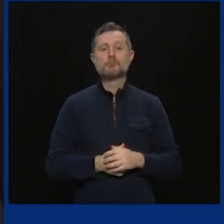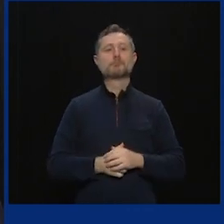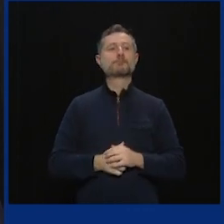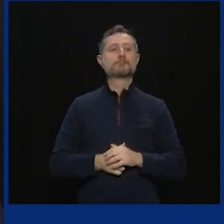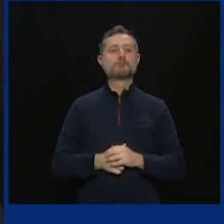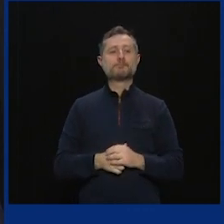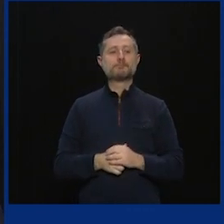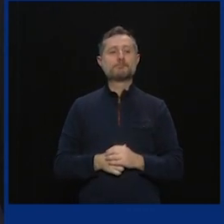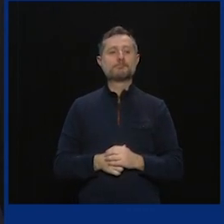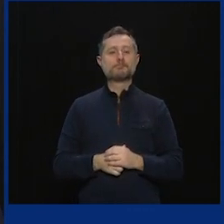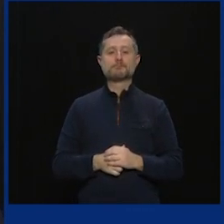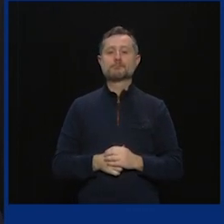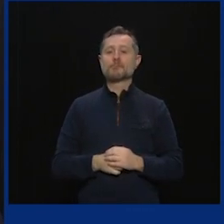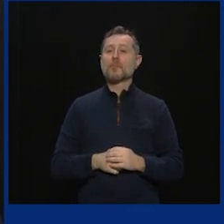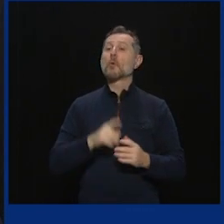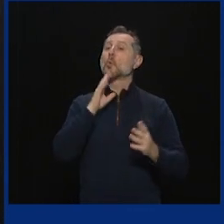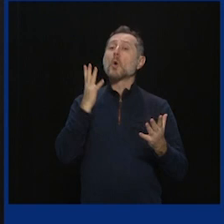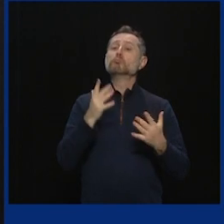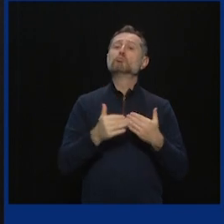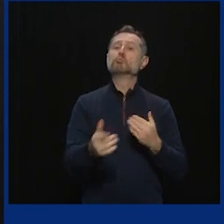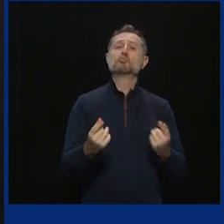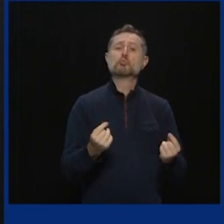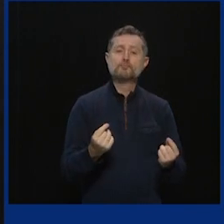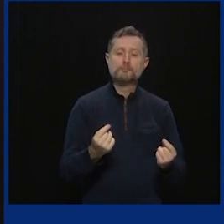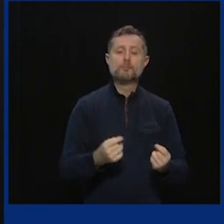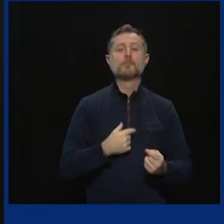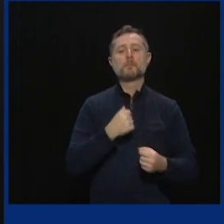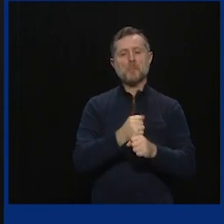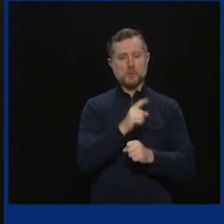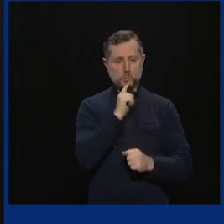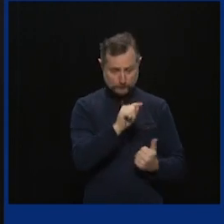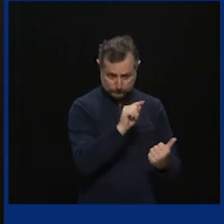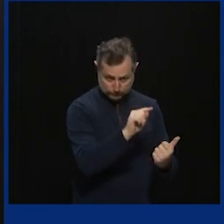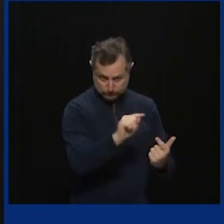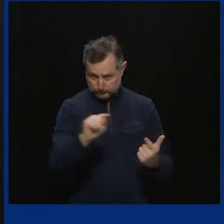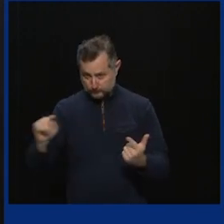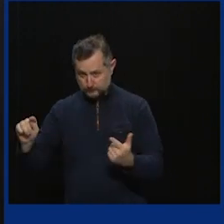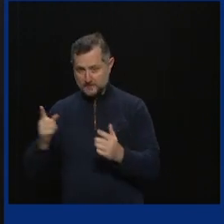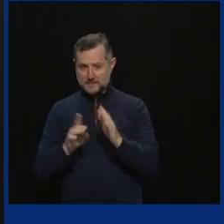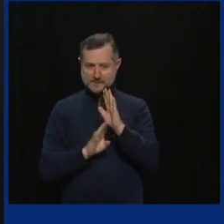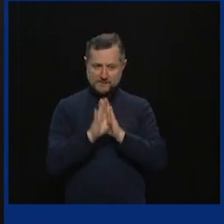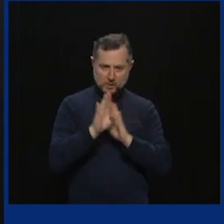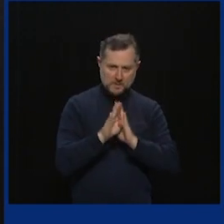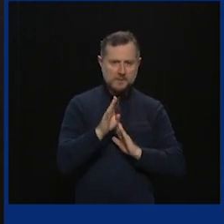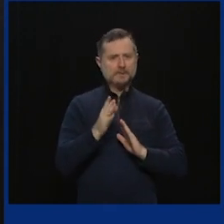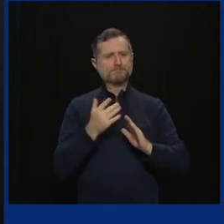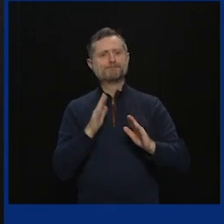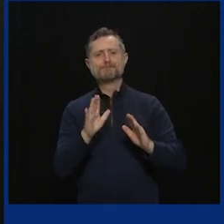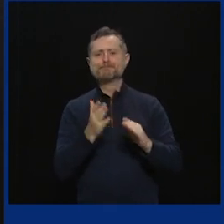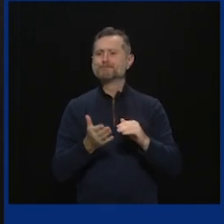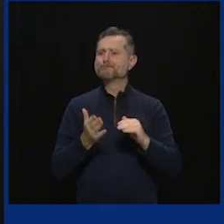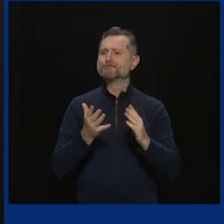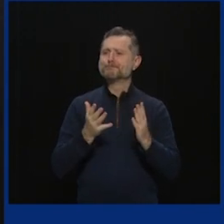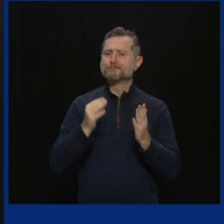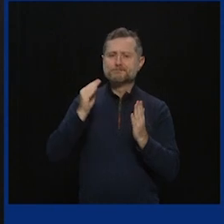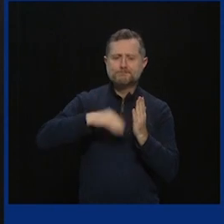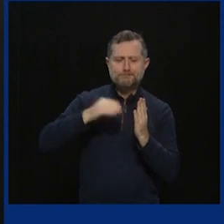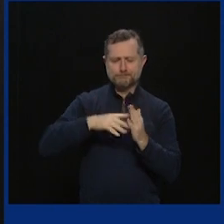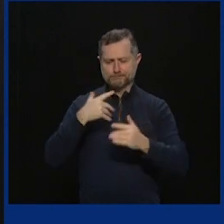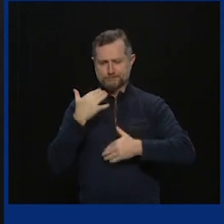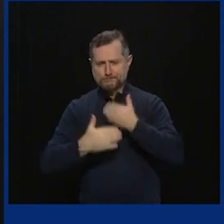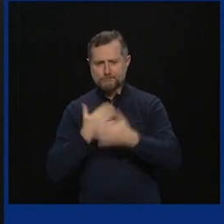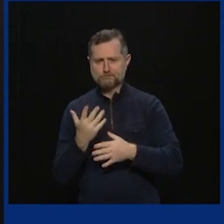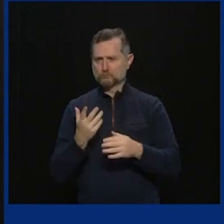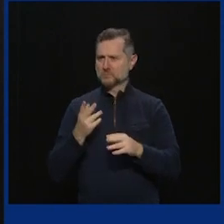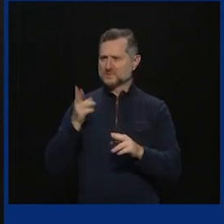And what we're going to do is make sure that you can build on your history, your legacy as a cultural destination, and we're going to also make sure